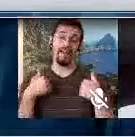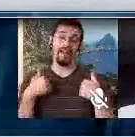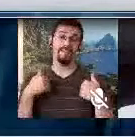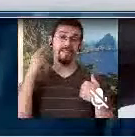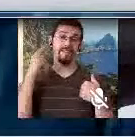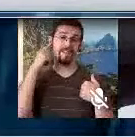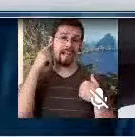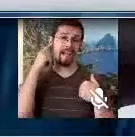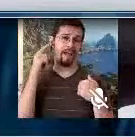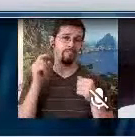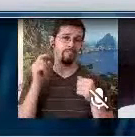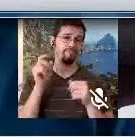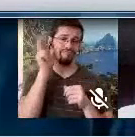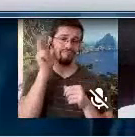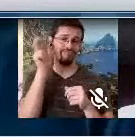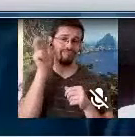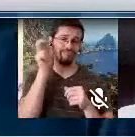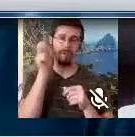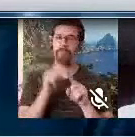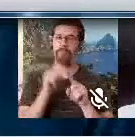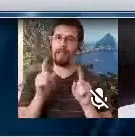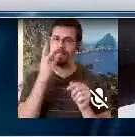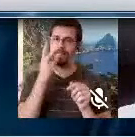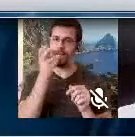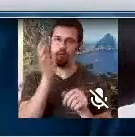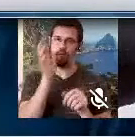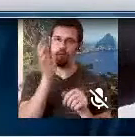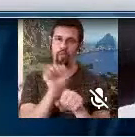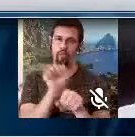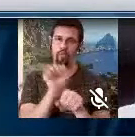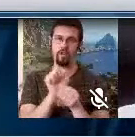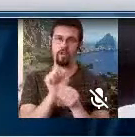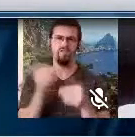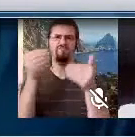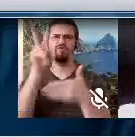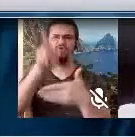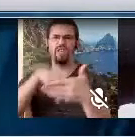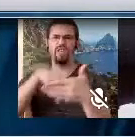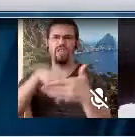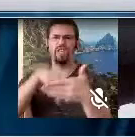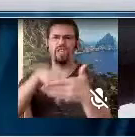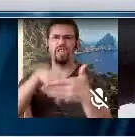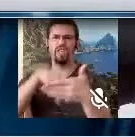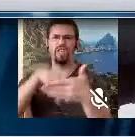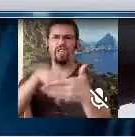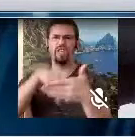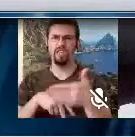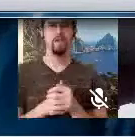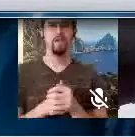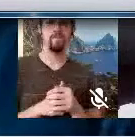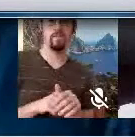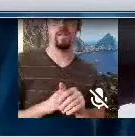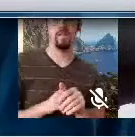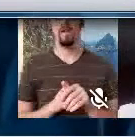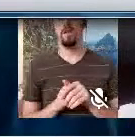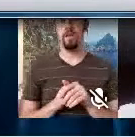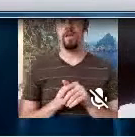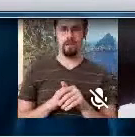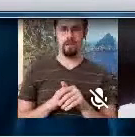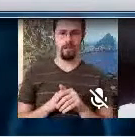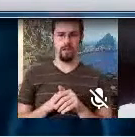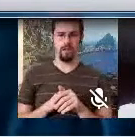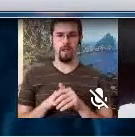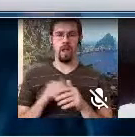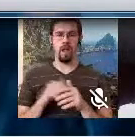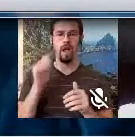right now. I want to make sure that in this next 15 minutes that I grasp how SignWriting is used. I'd like to see the faces and things